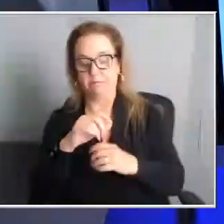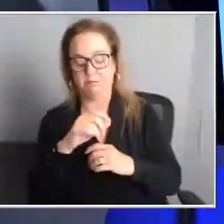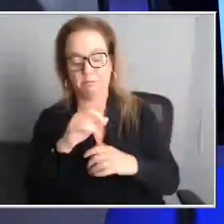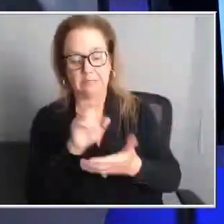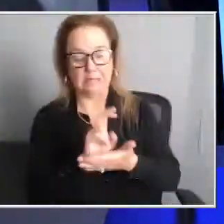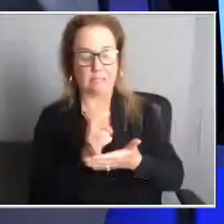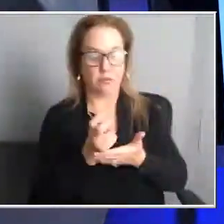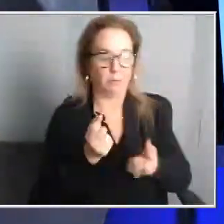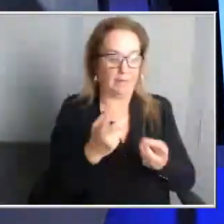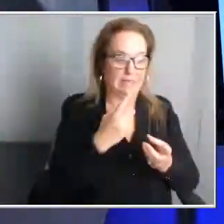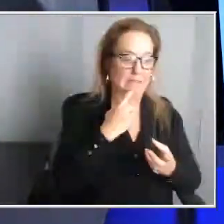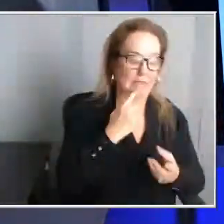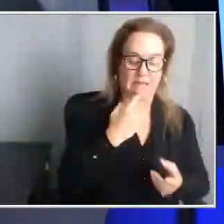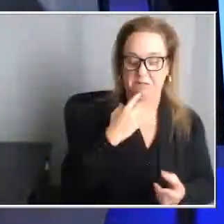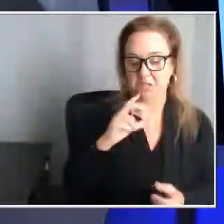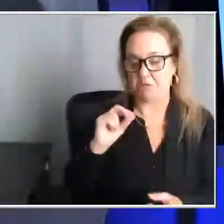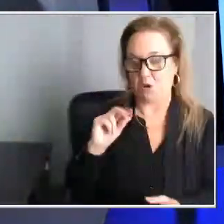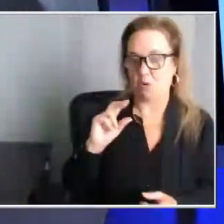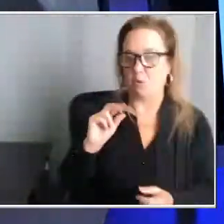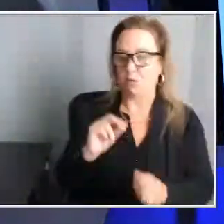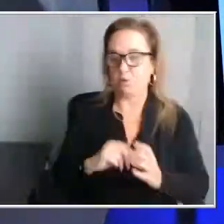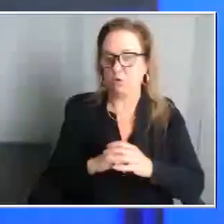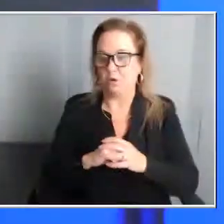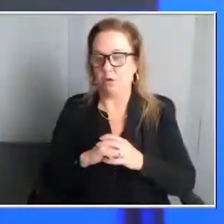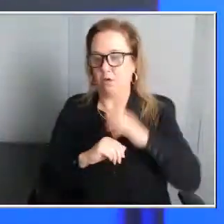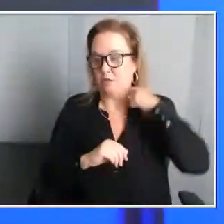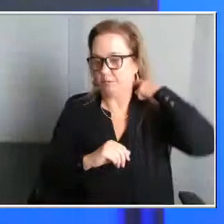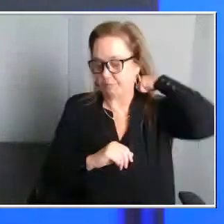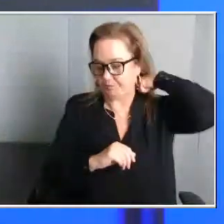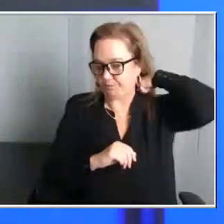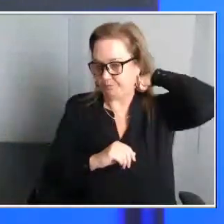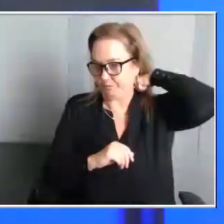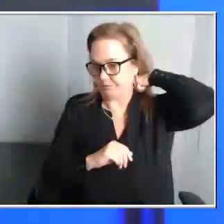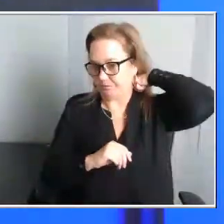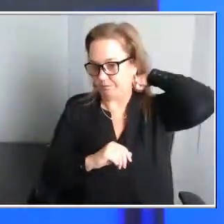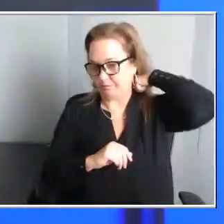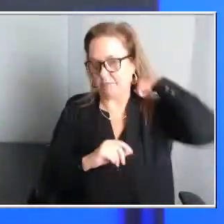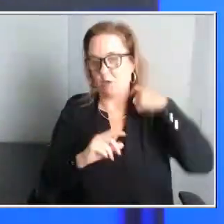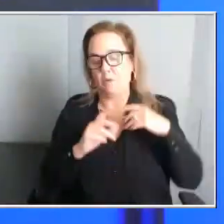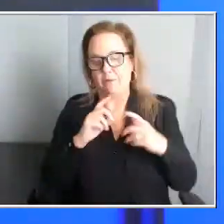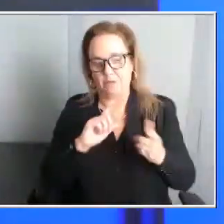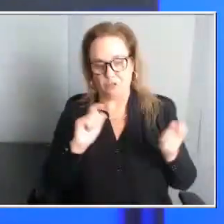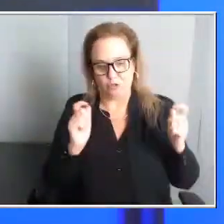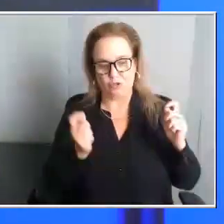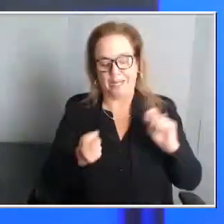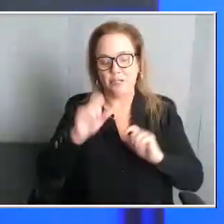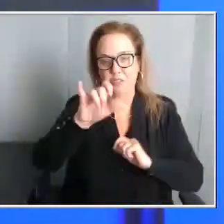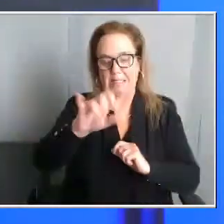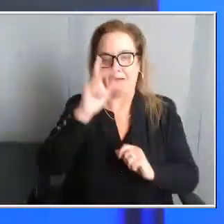me that they were told no. And so I think we have moved away from that quite a bit.